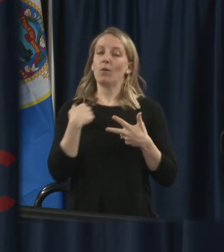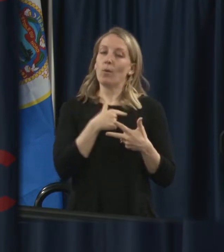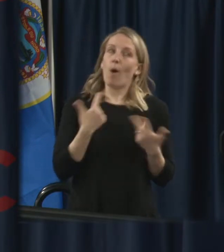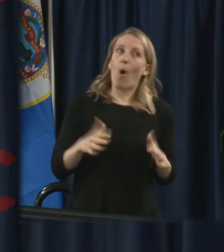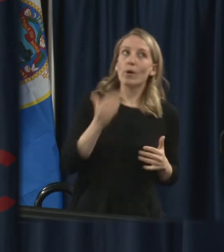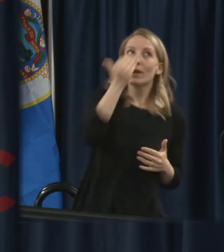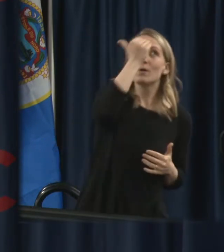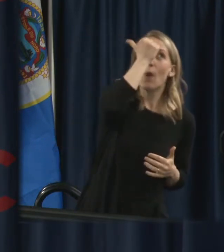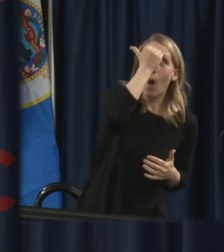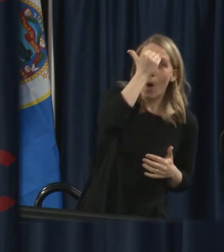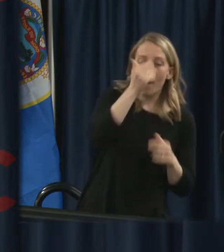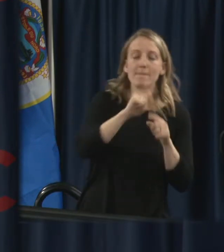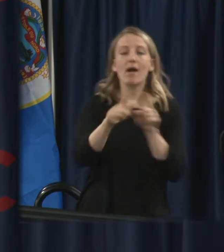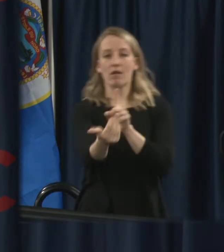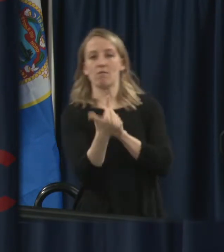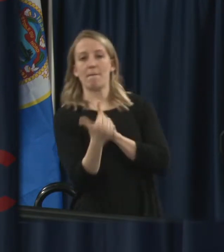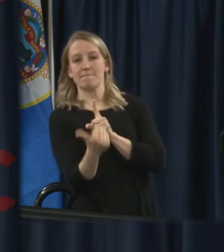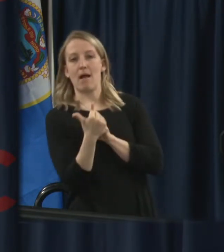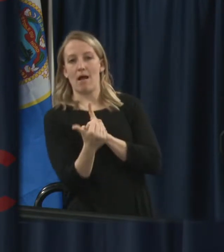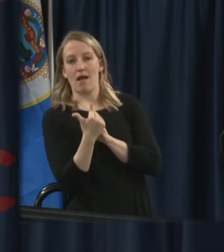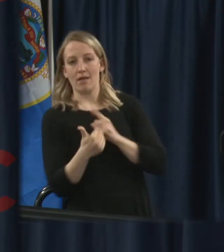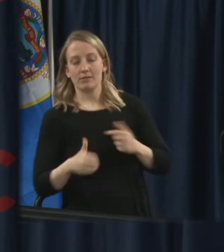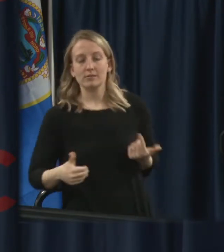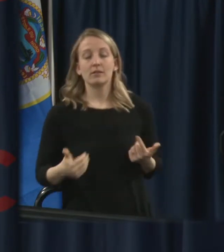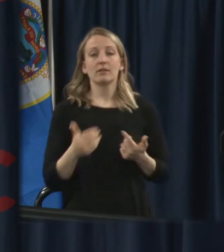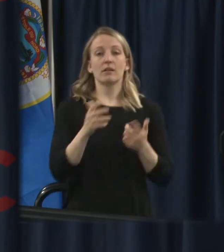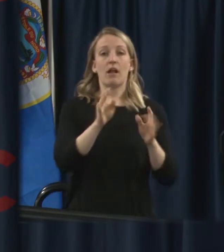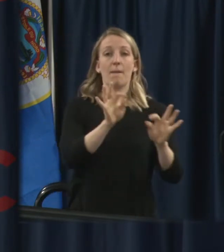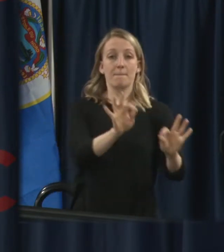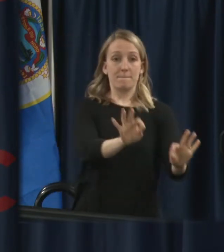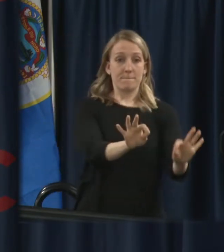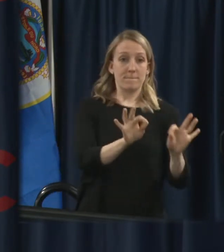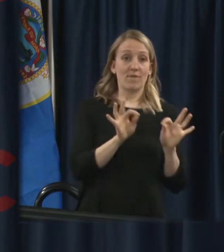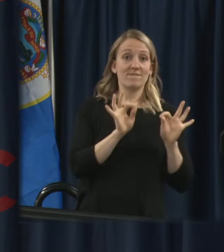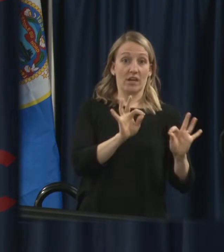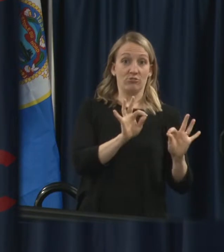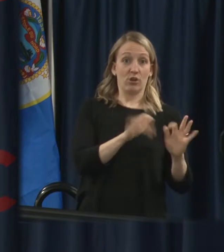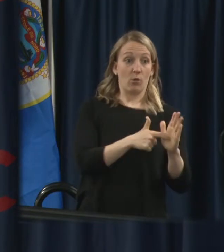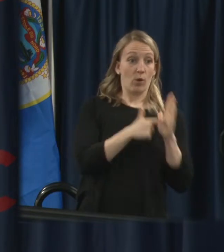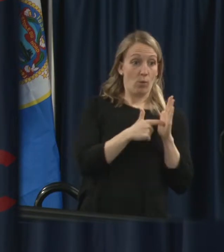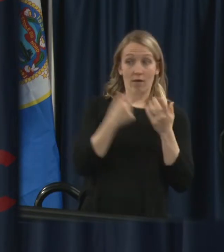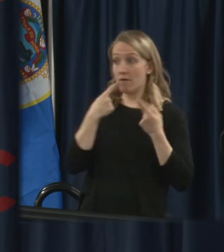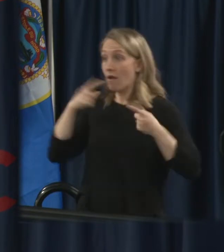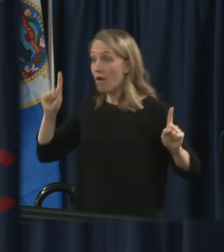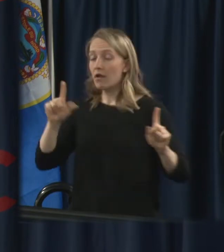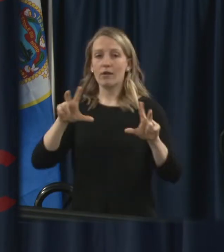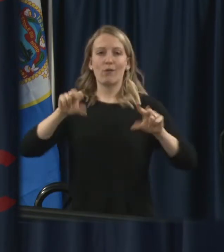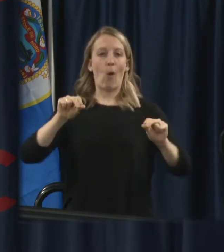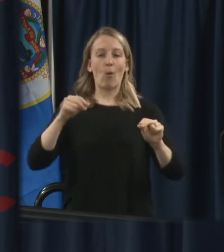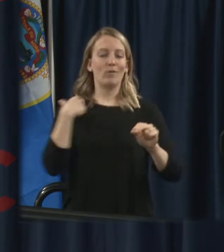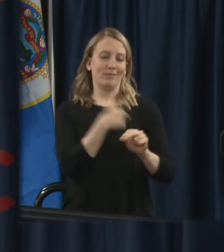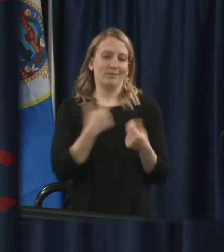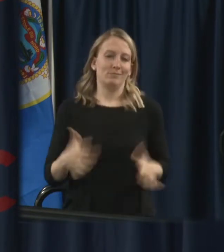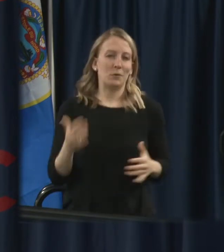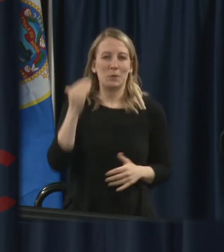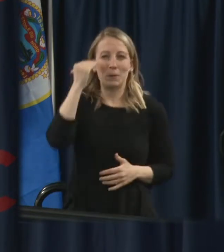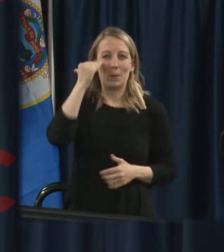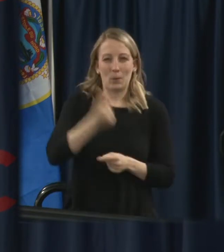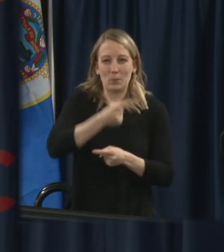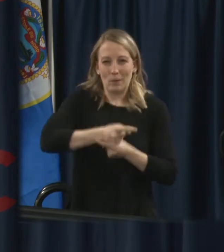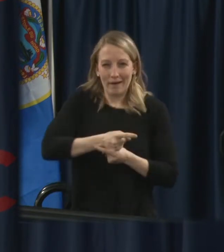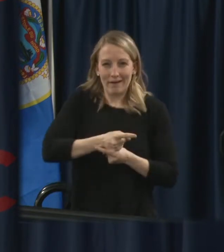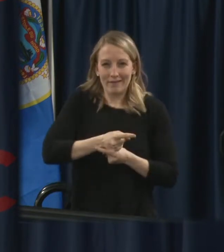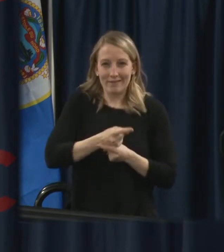needed reminding. And that is that perfection is not a prerequisite to success. And of course we know this. I can state